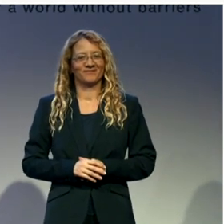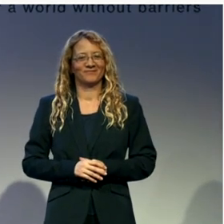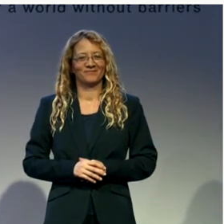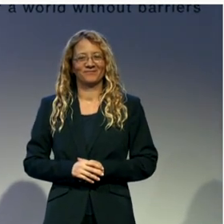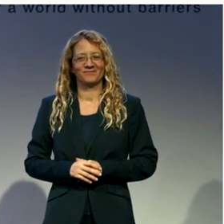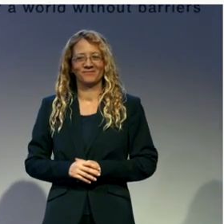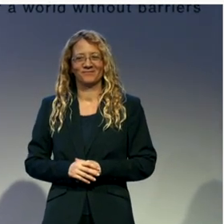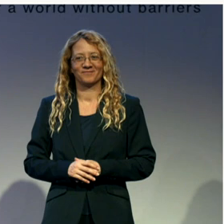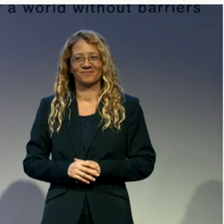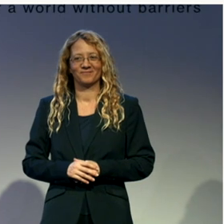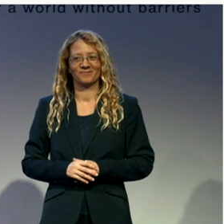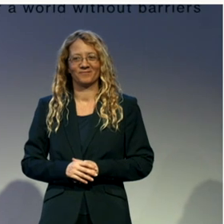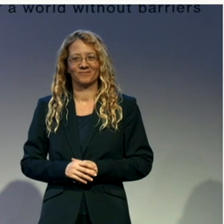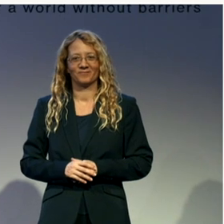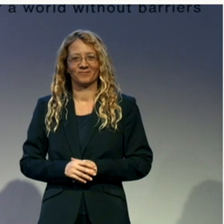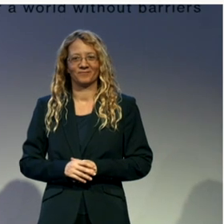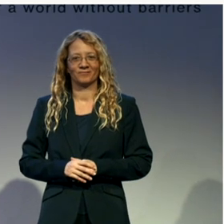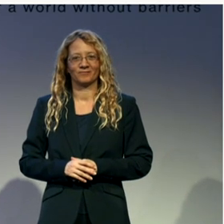Always not very colorful, but not so quick.